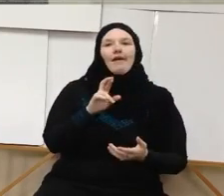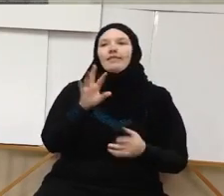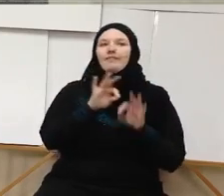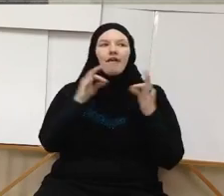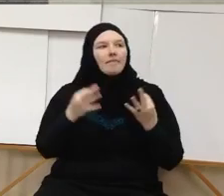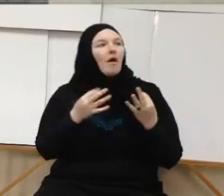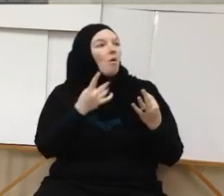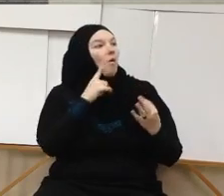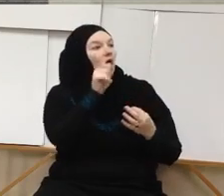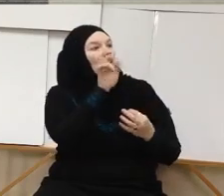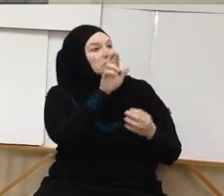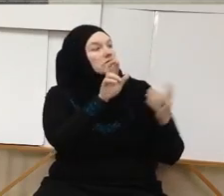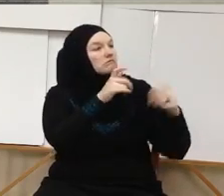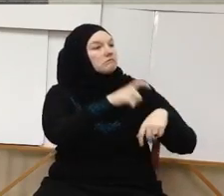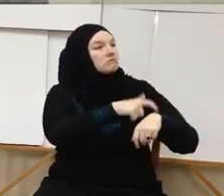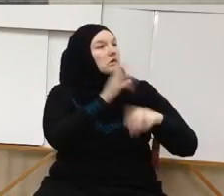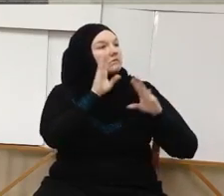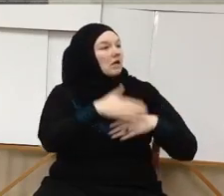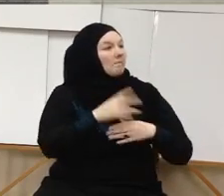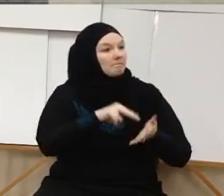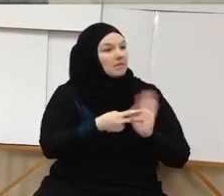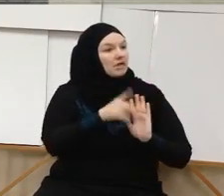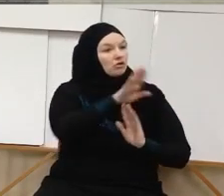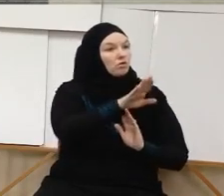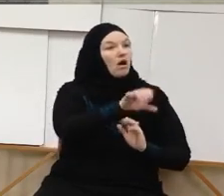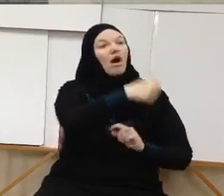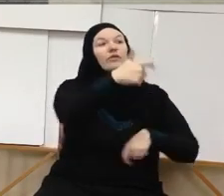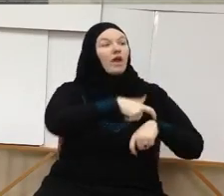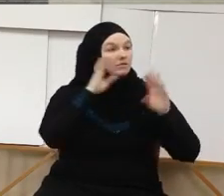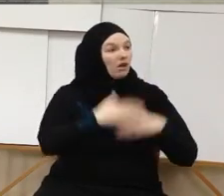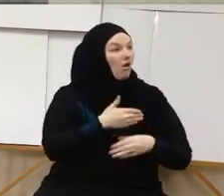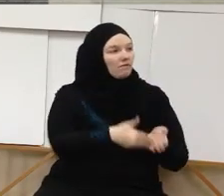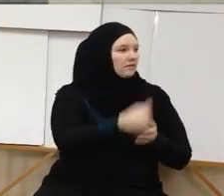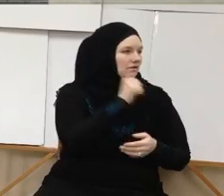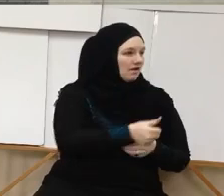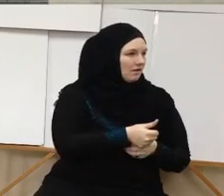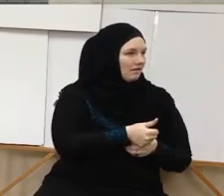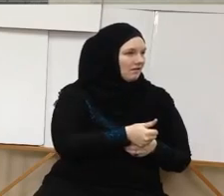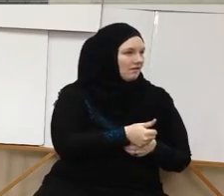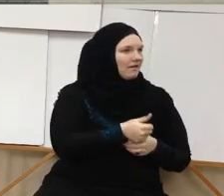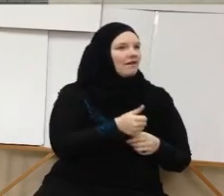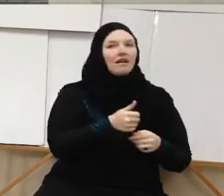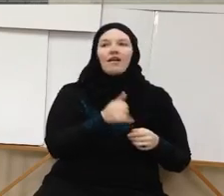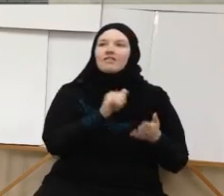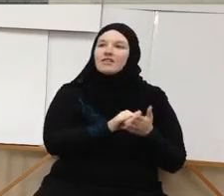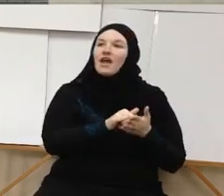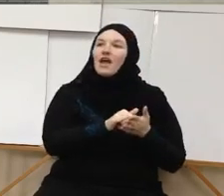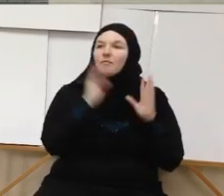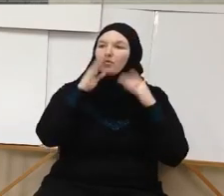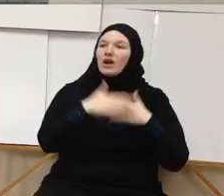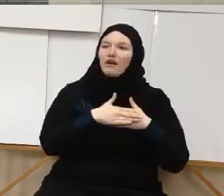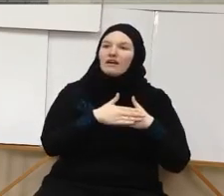rug, I want to make wudu, you pray. But actually you don't pray in other times. That prayer counts against you, not for